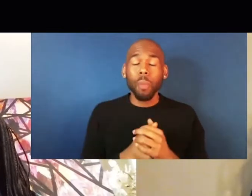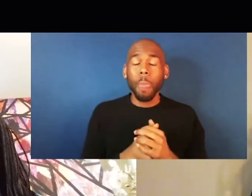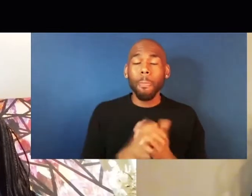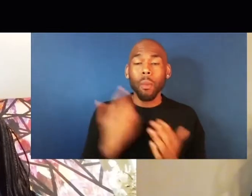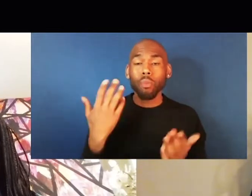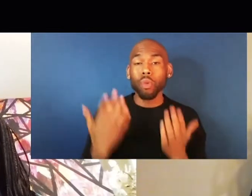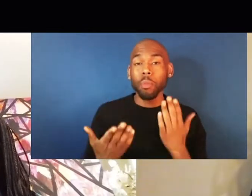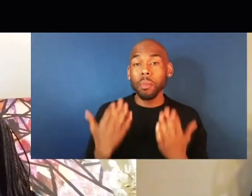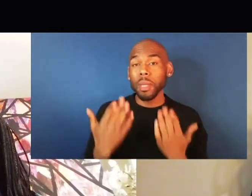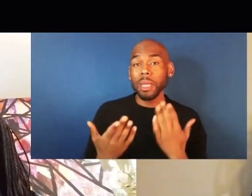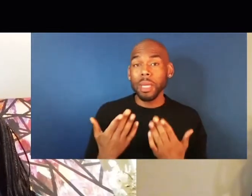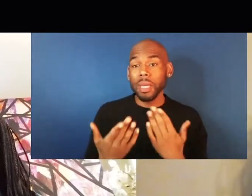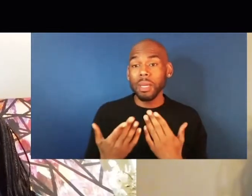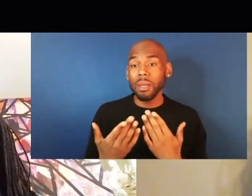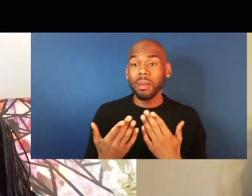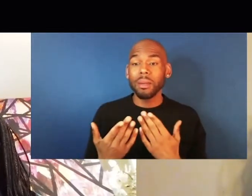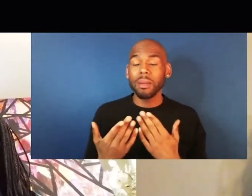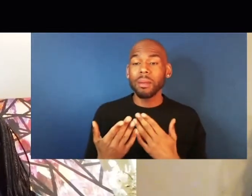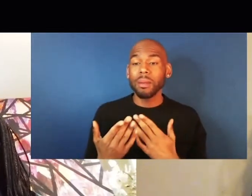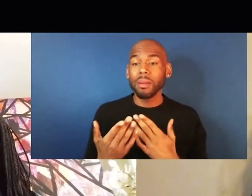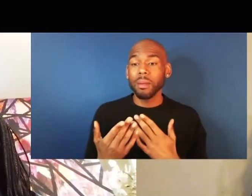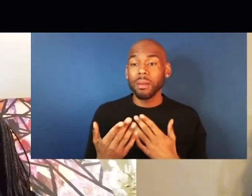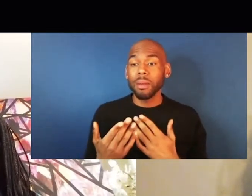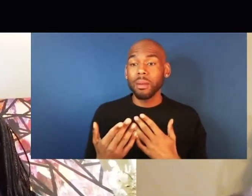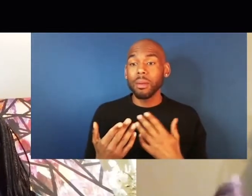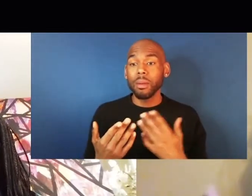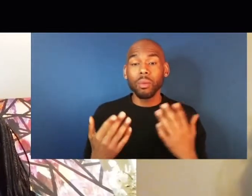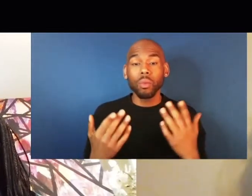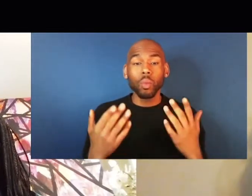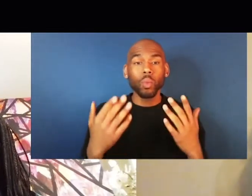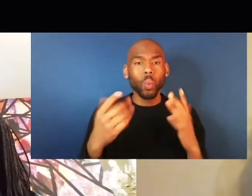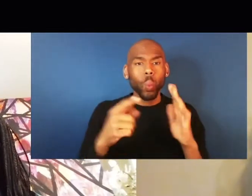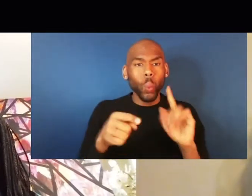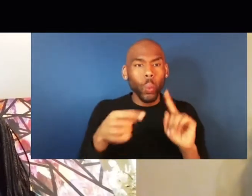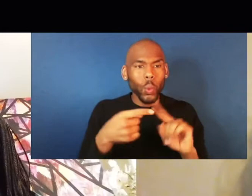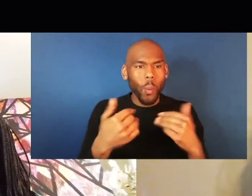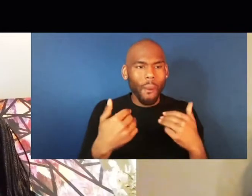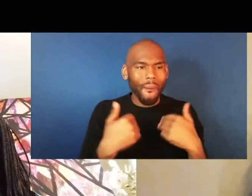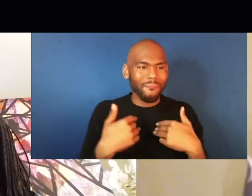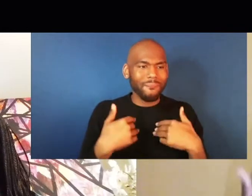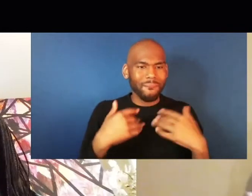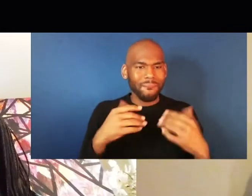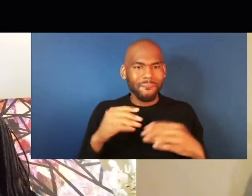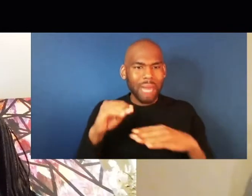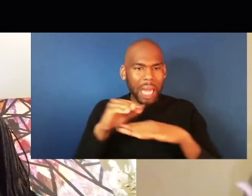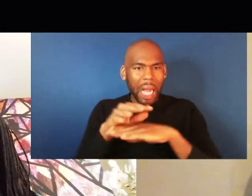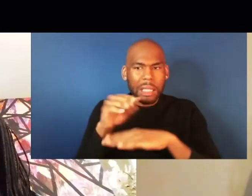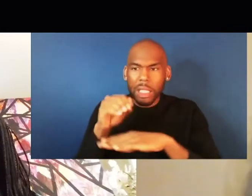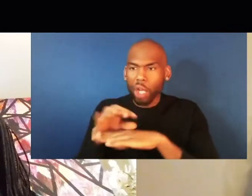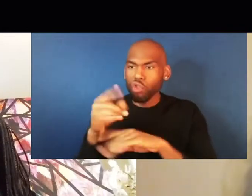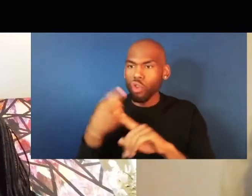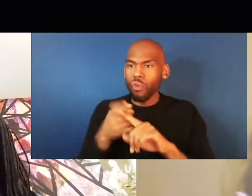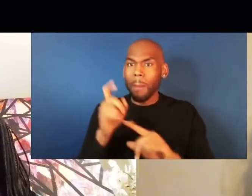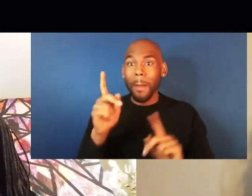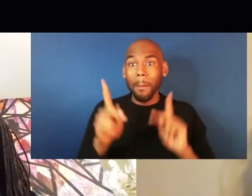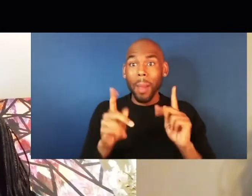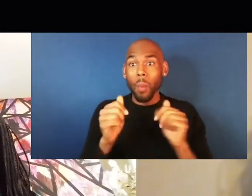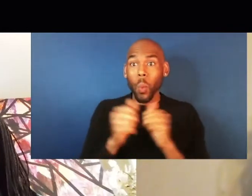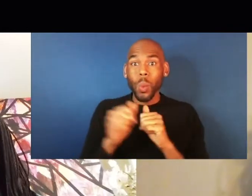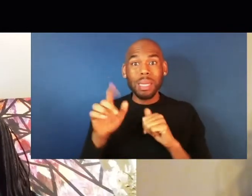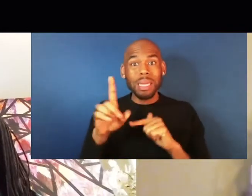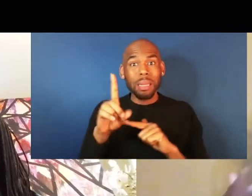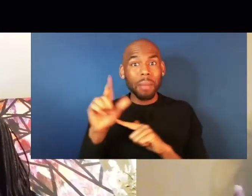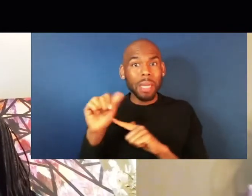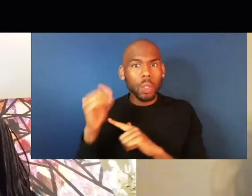probably film executive, if they get consultation from people who have disabilities to